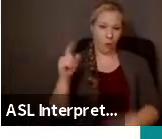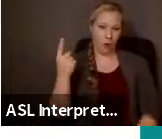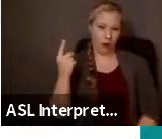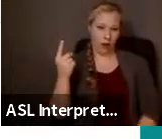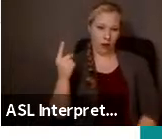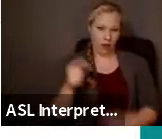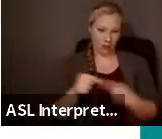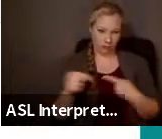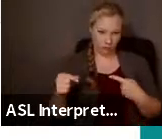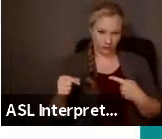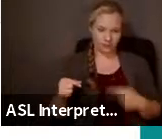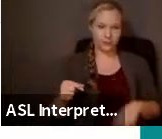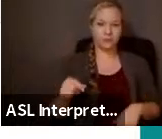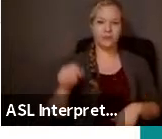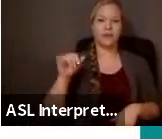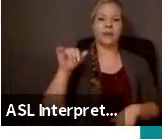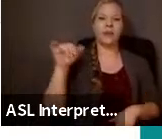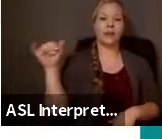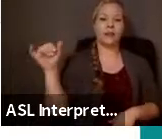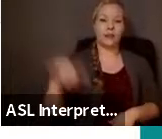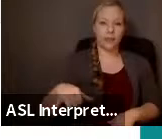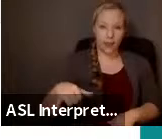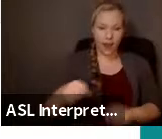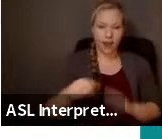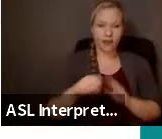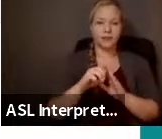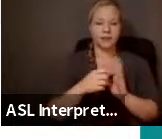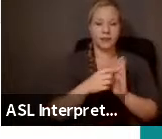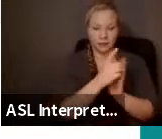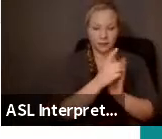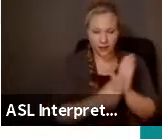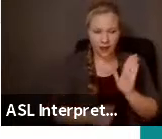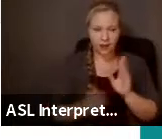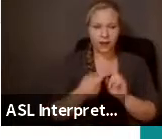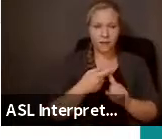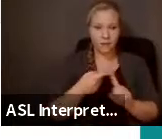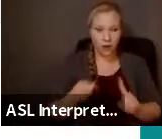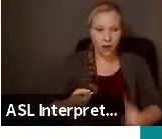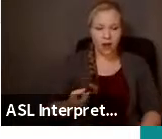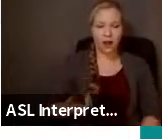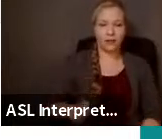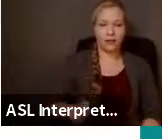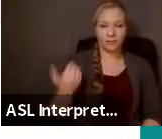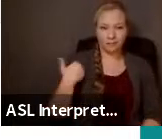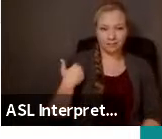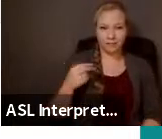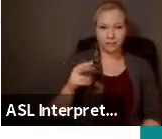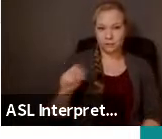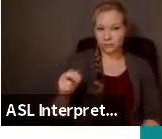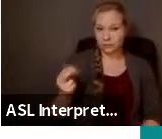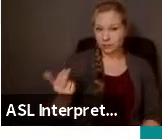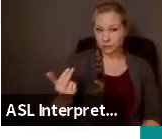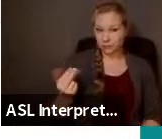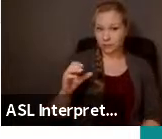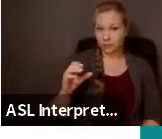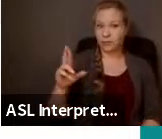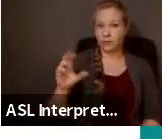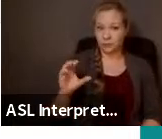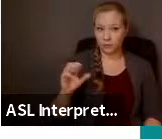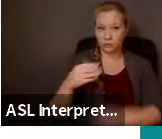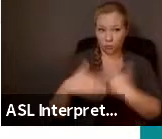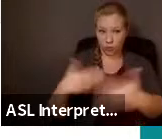So this was the design that advanced out of the CRC process back in 2013,